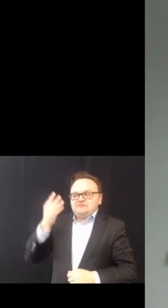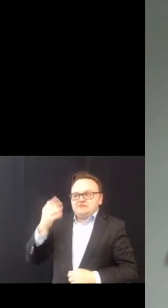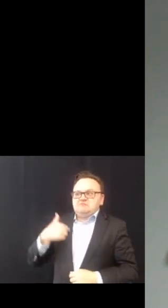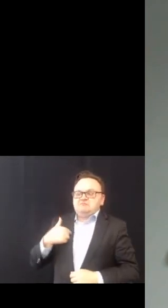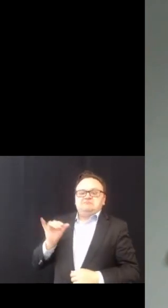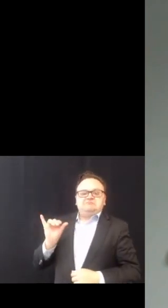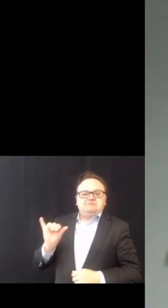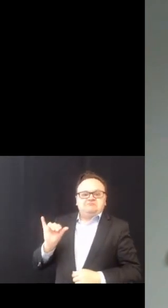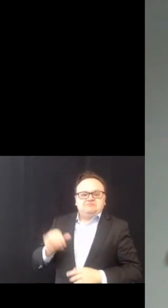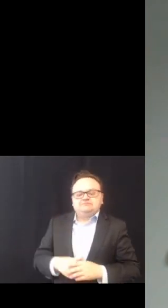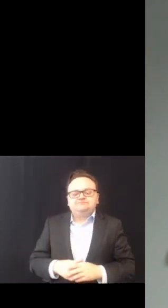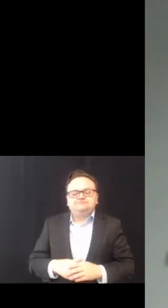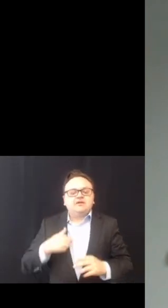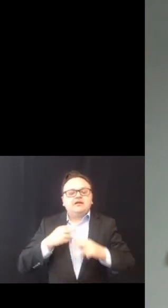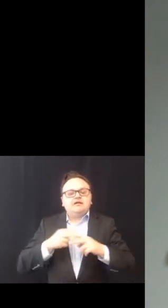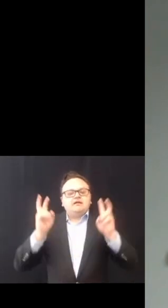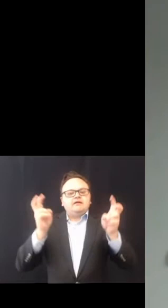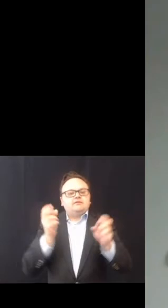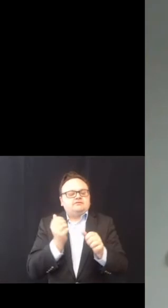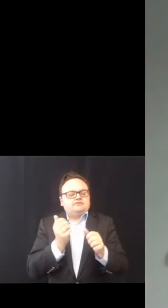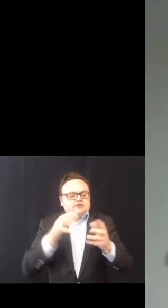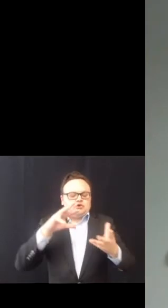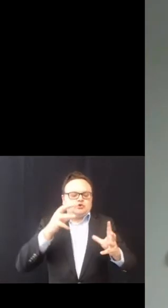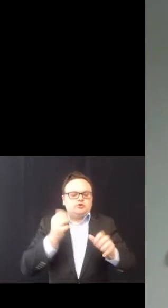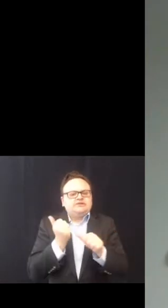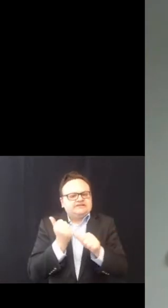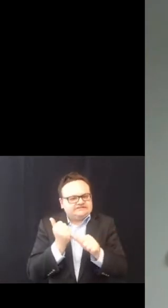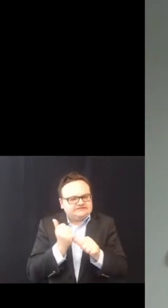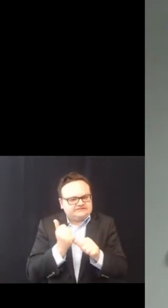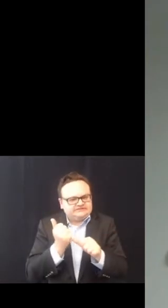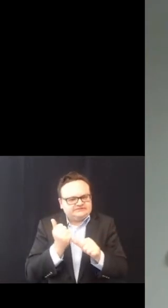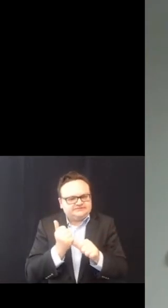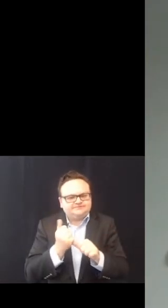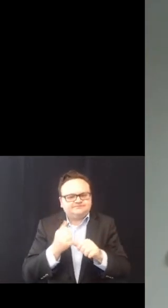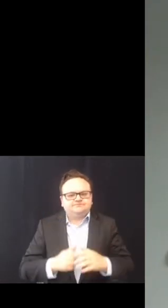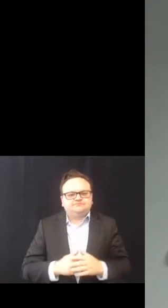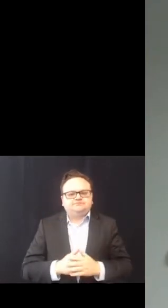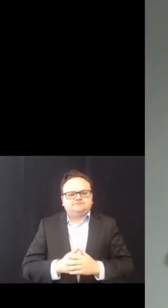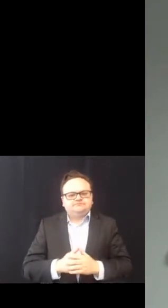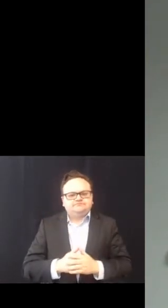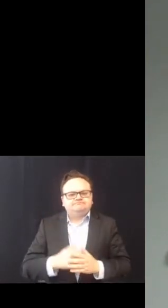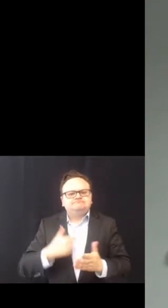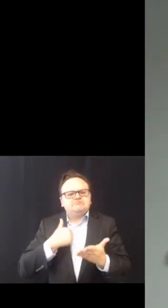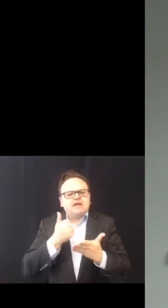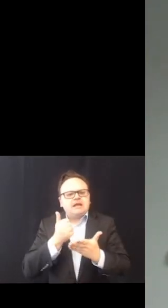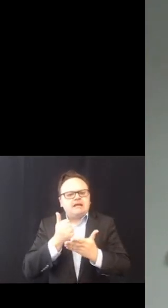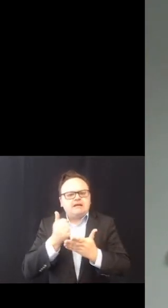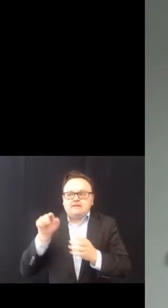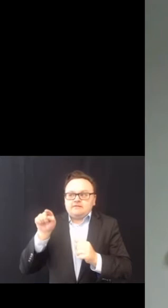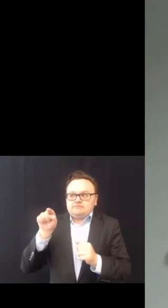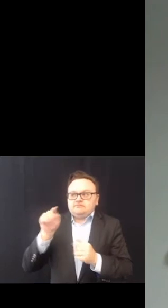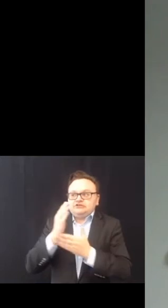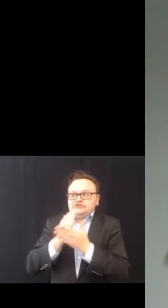is laundry assistant, helping people succeed and help me find a job that